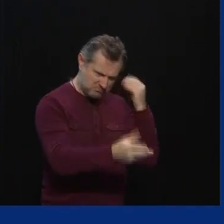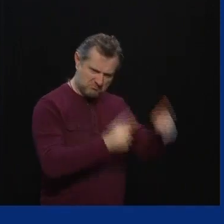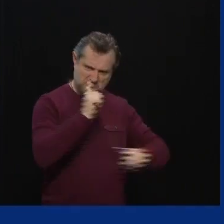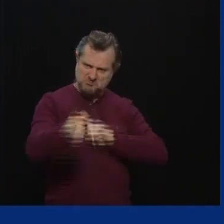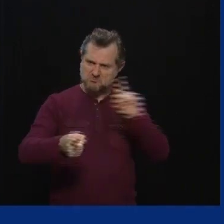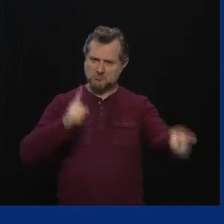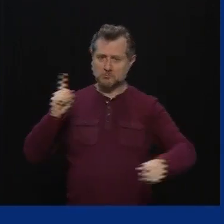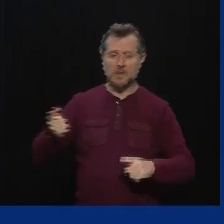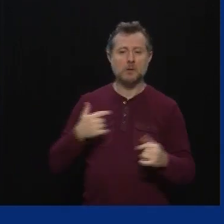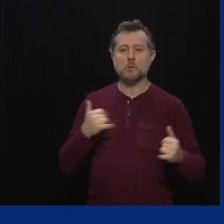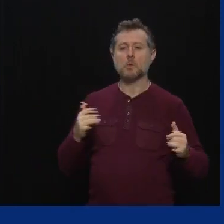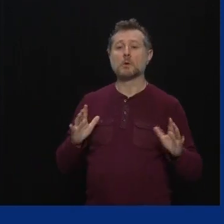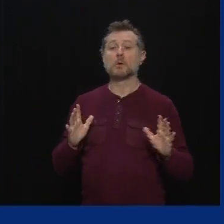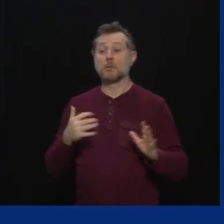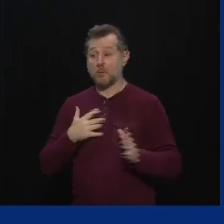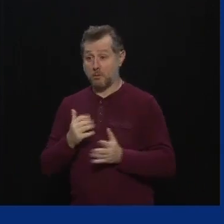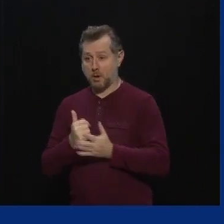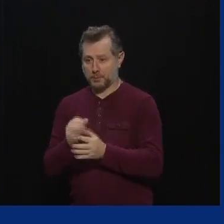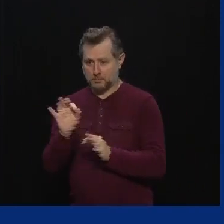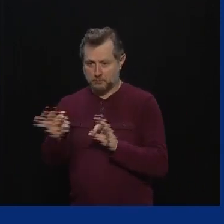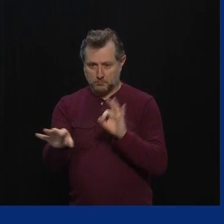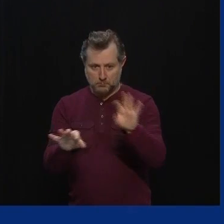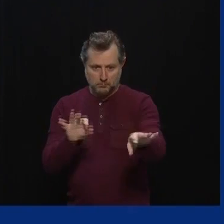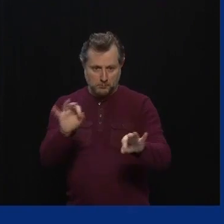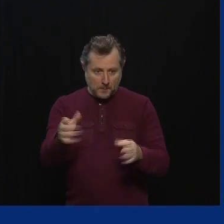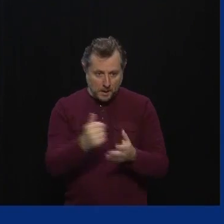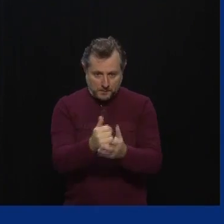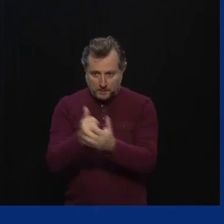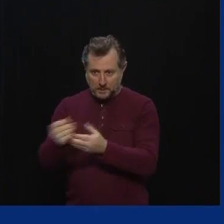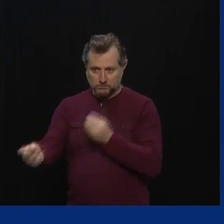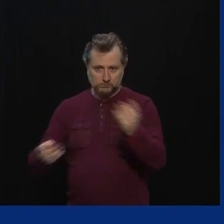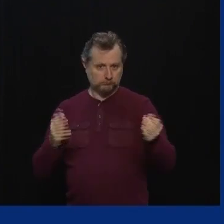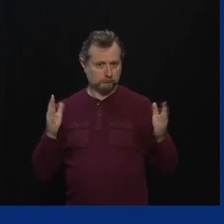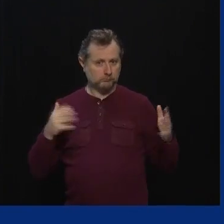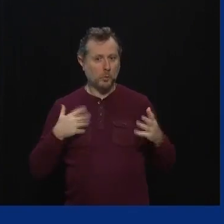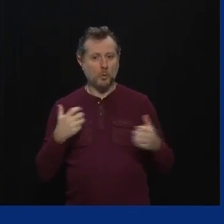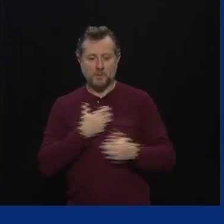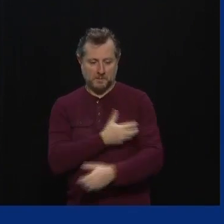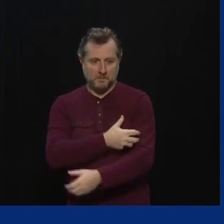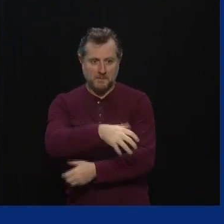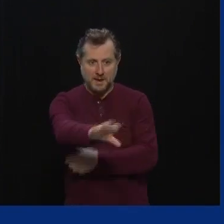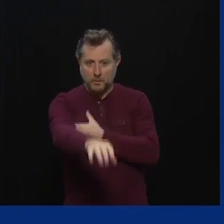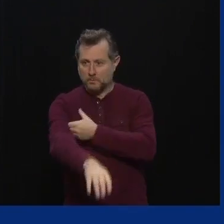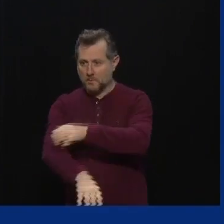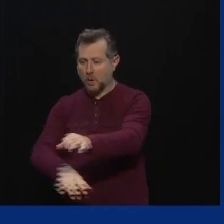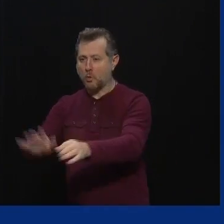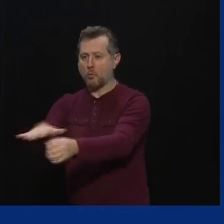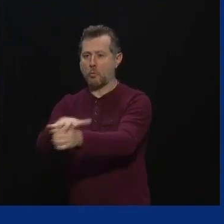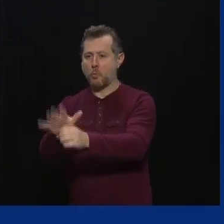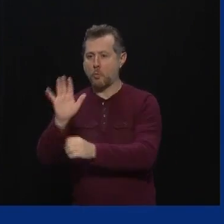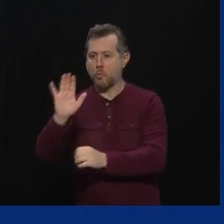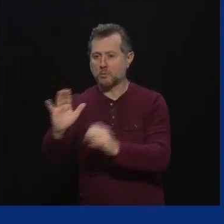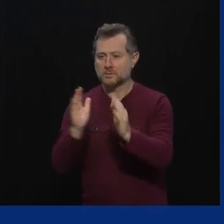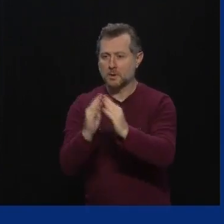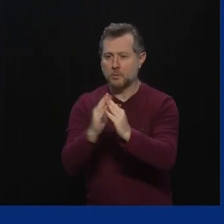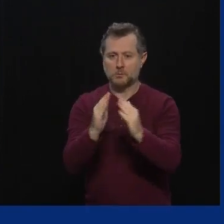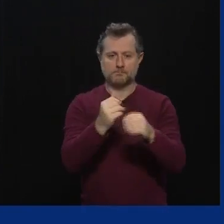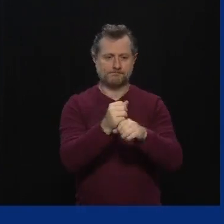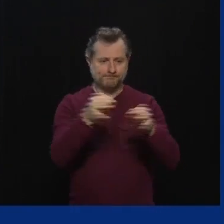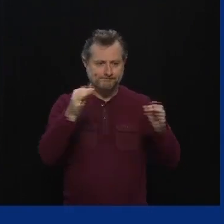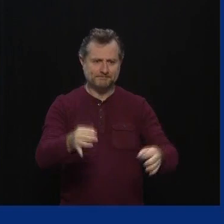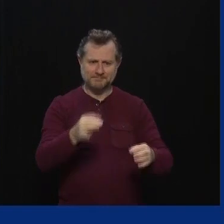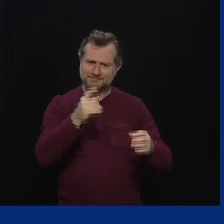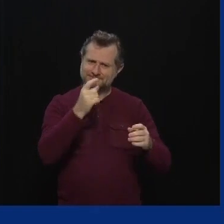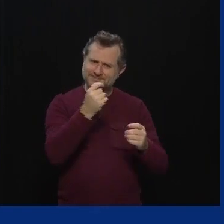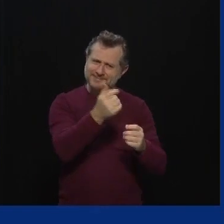helping, but I also want to continue to empower local governments where they have hundreds of employees who literally trained for years to be